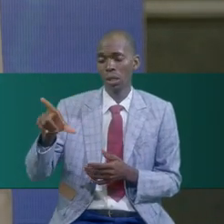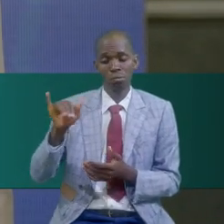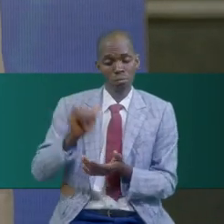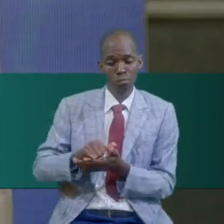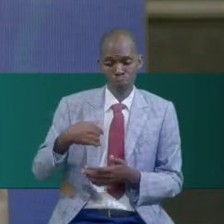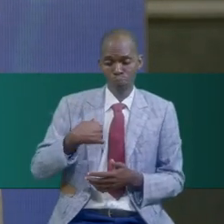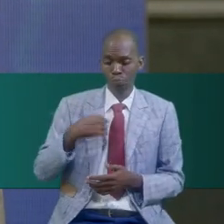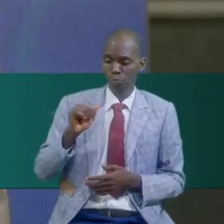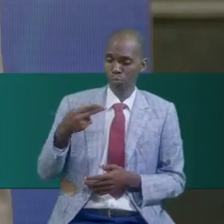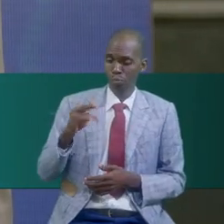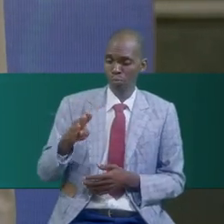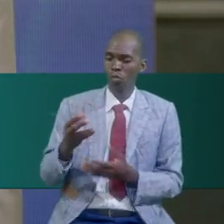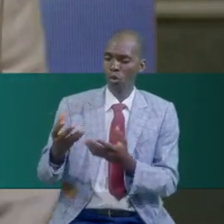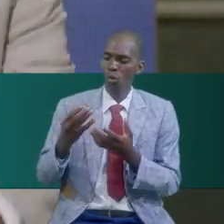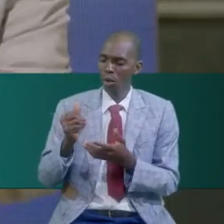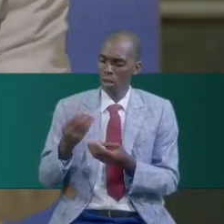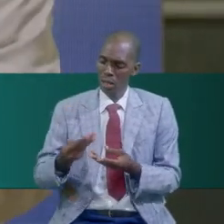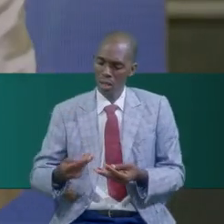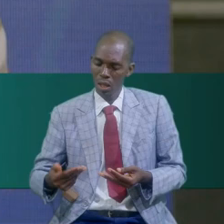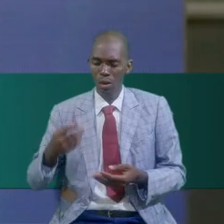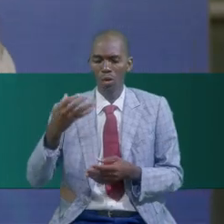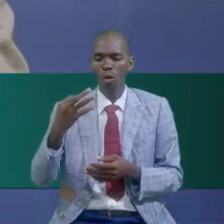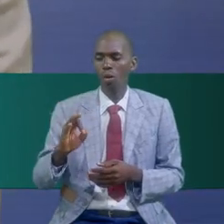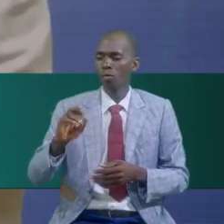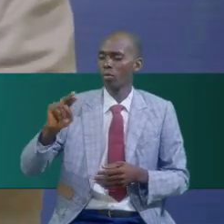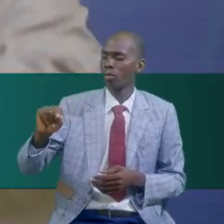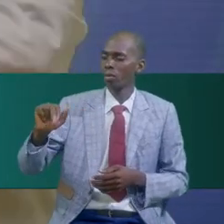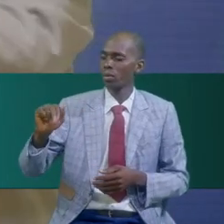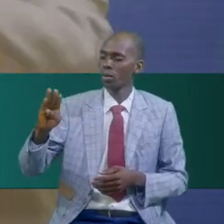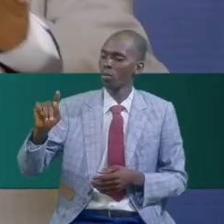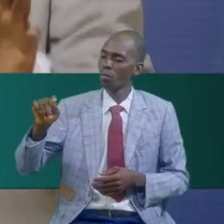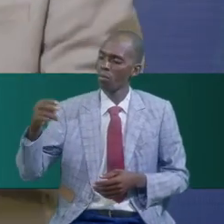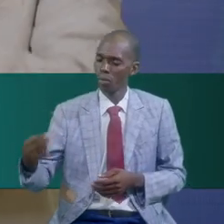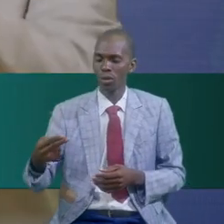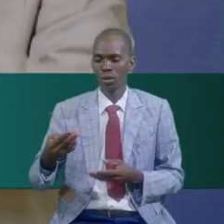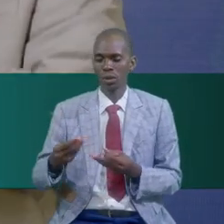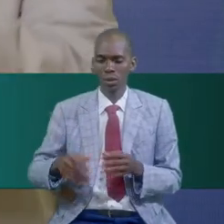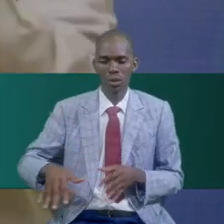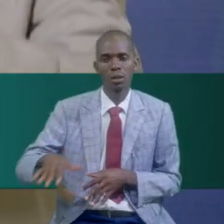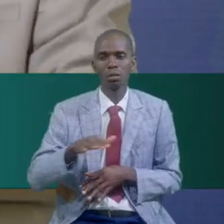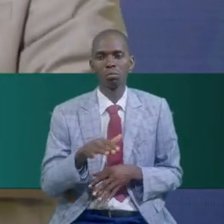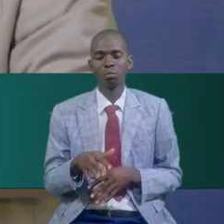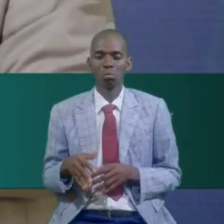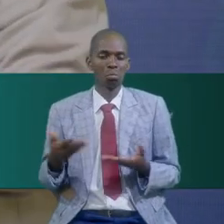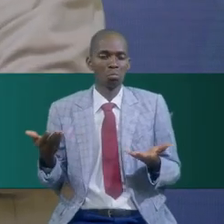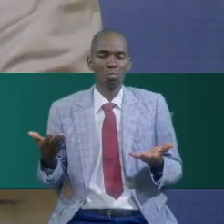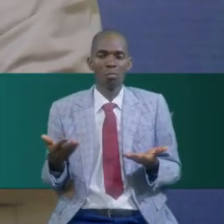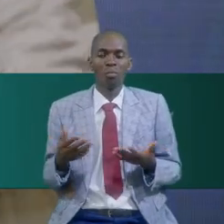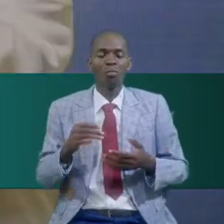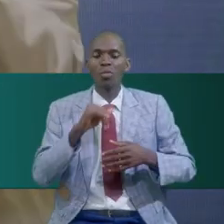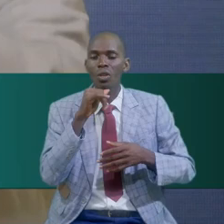vineyard, Ahab. Instead of having desire that the goodness of God will continue in the nation he